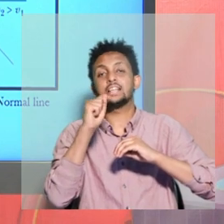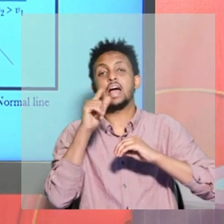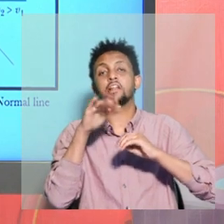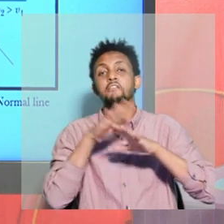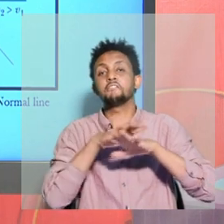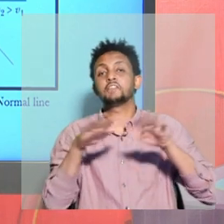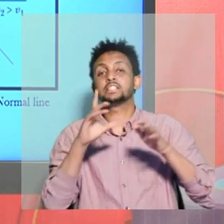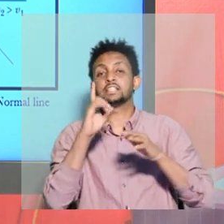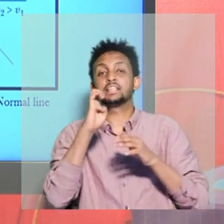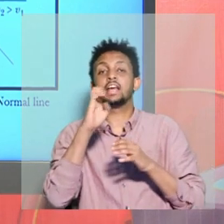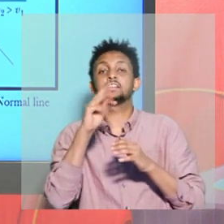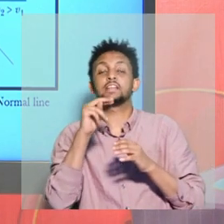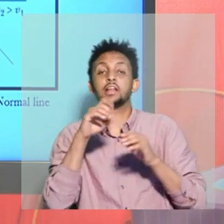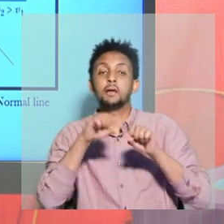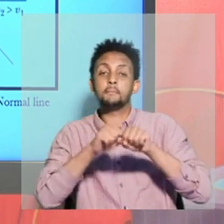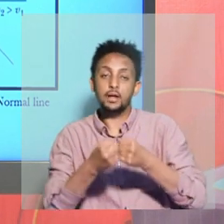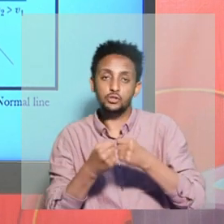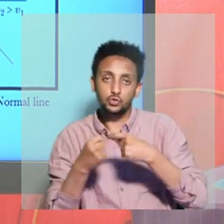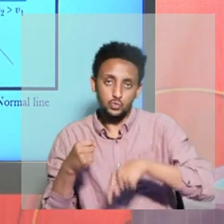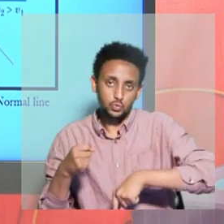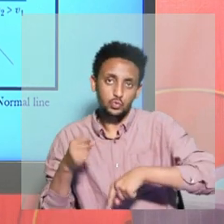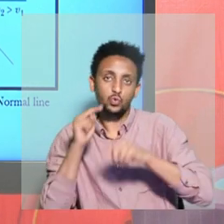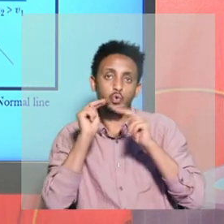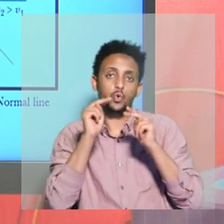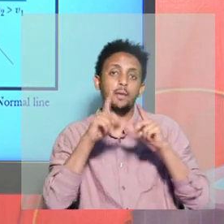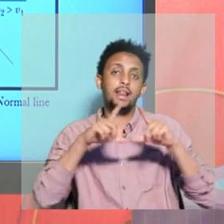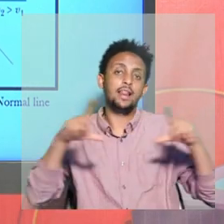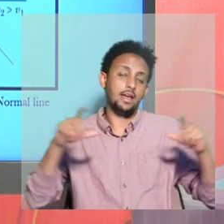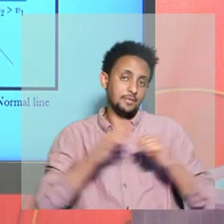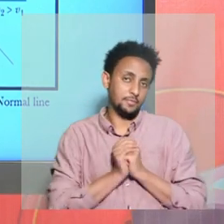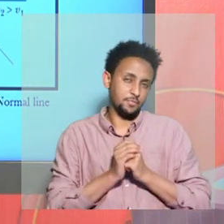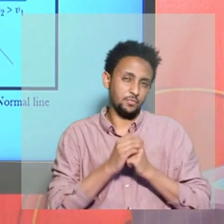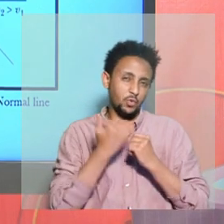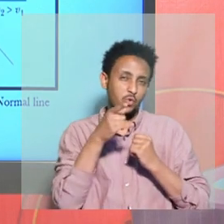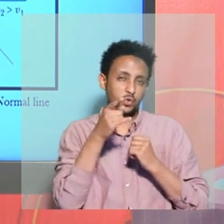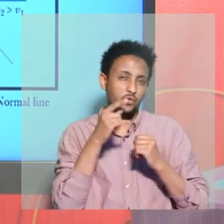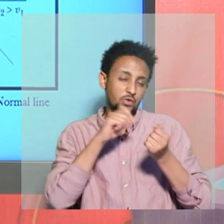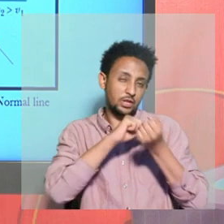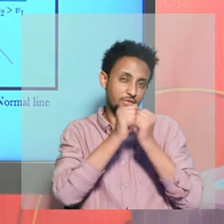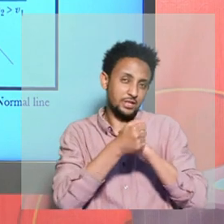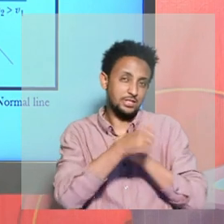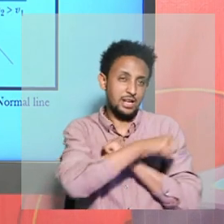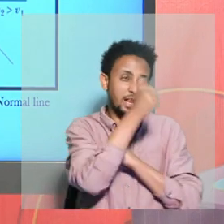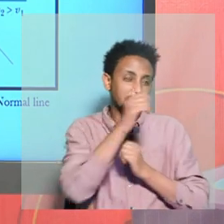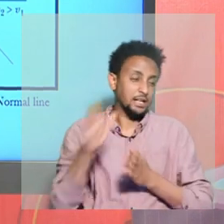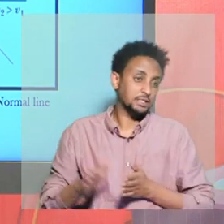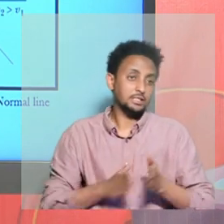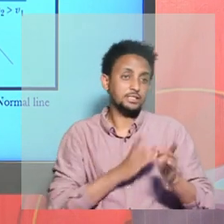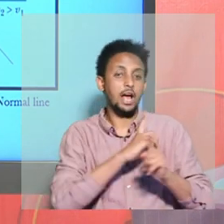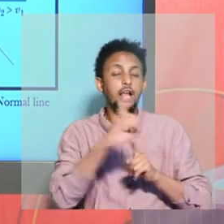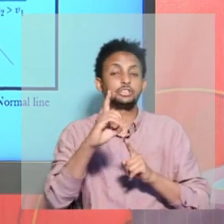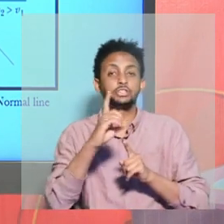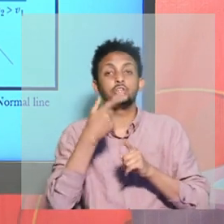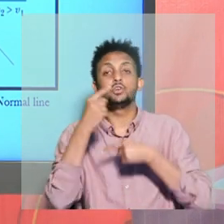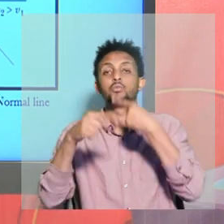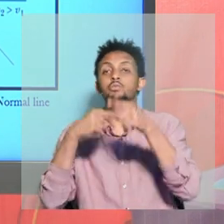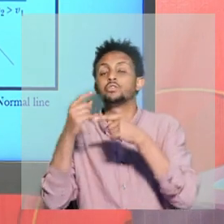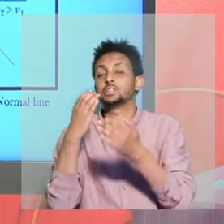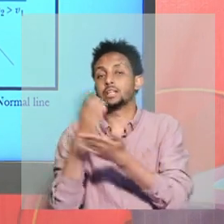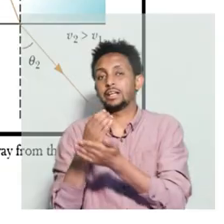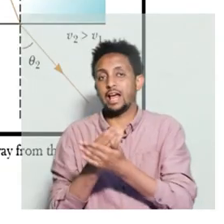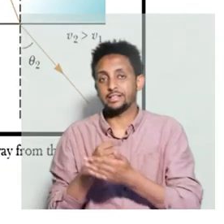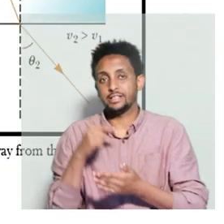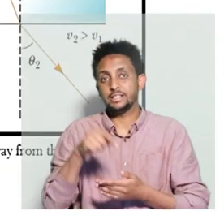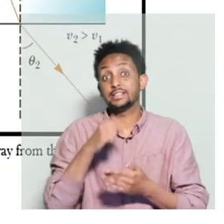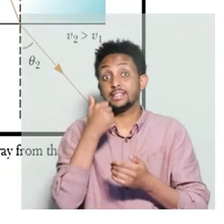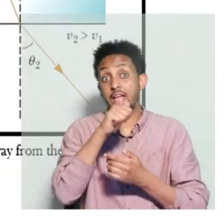faces a denser medium, it bends towards the normal line. Or if you reverse in the other direction, for example, if it is moving in the glass, then